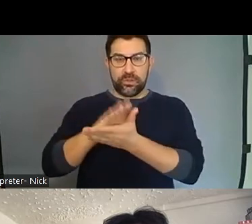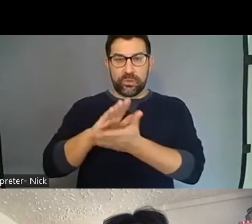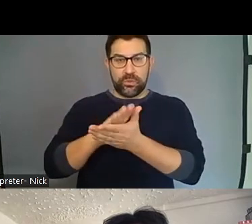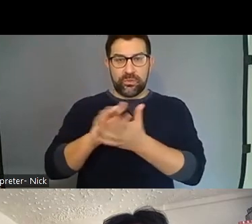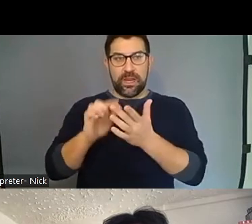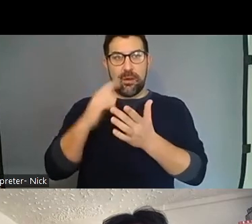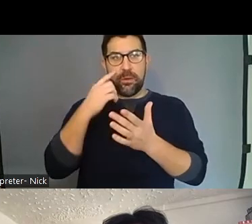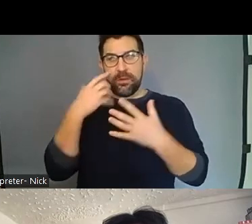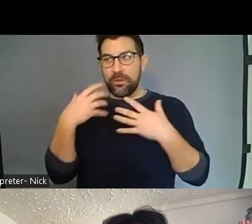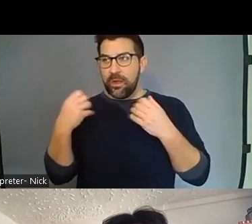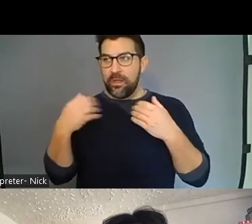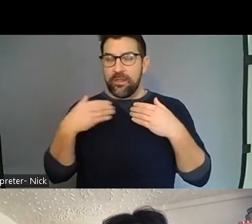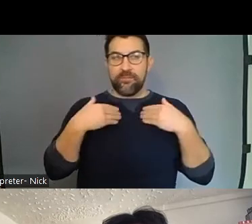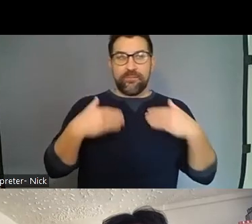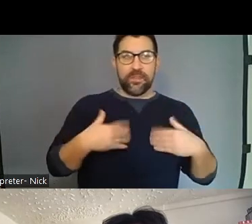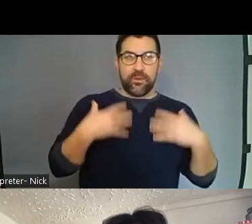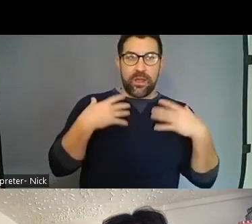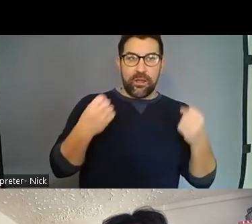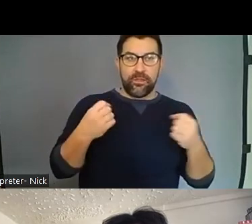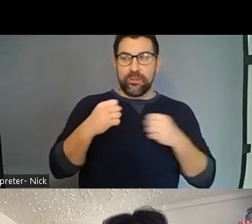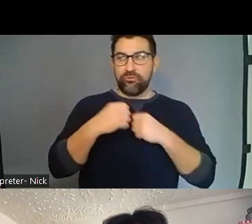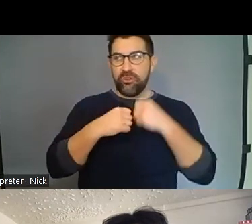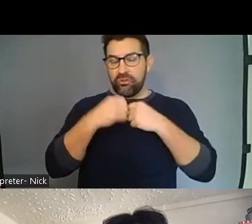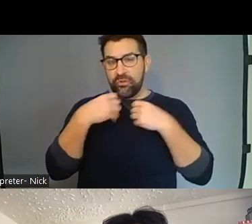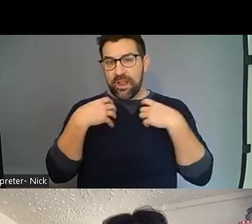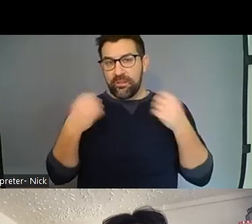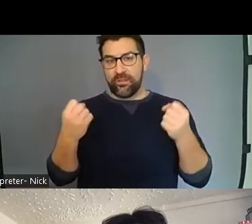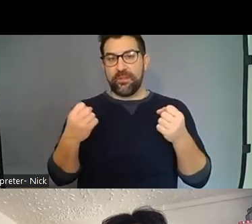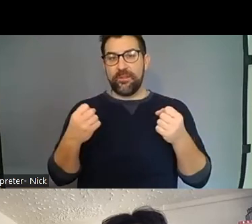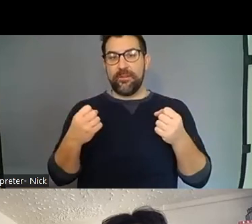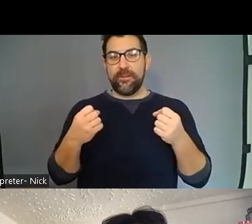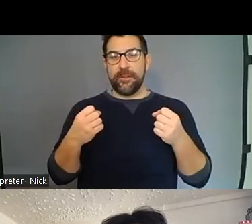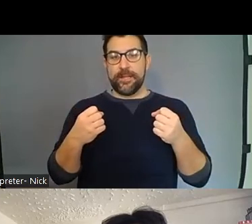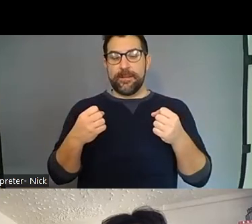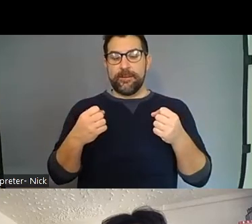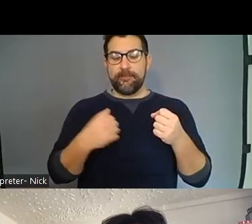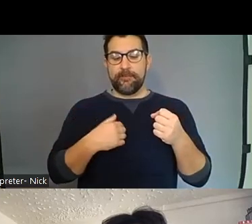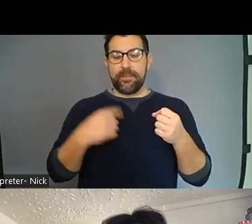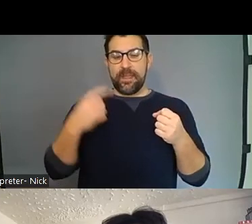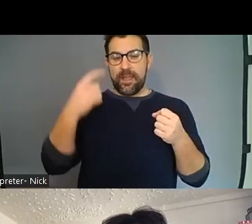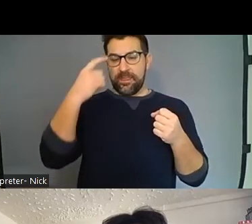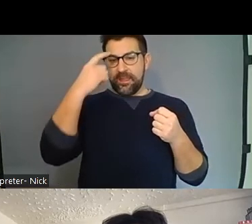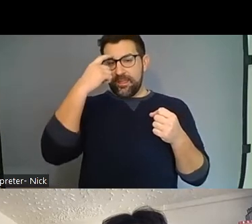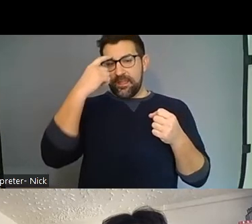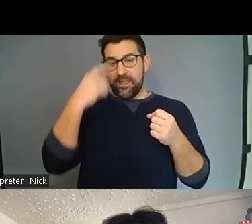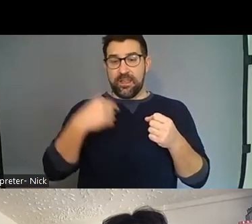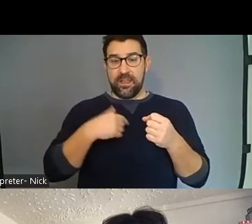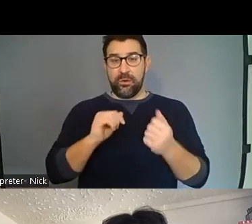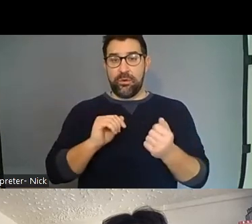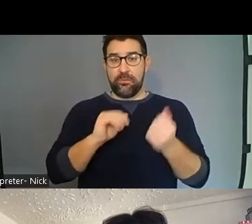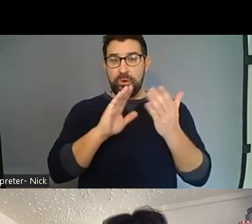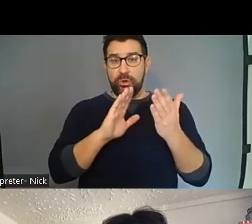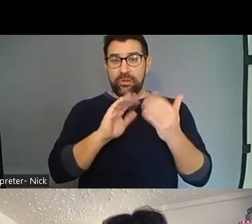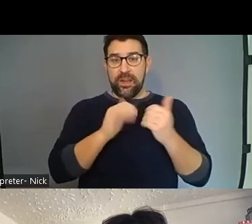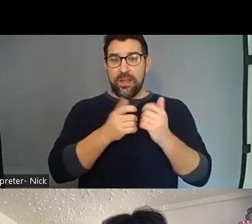mental health, our physical health, and our structural health. And so I think that the way that we go about that and the way that we